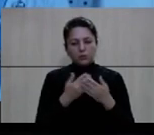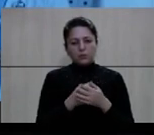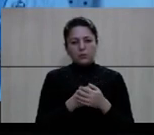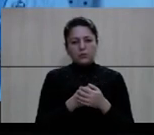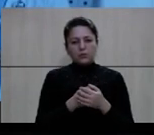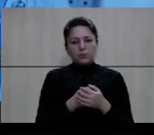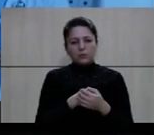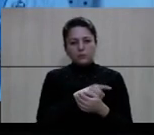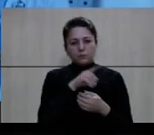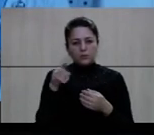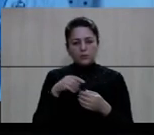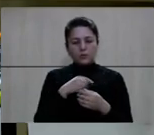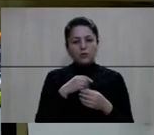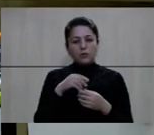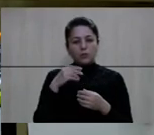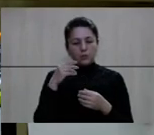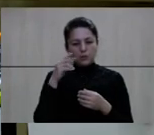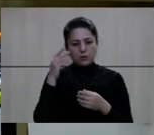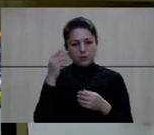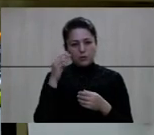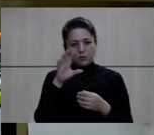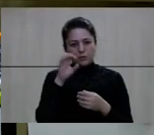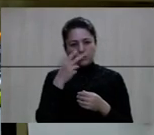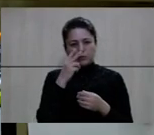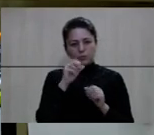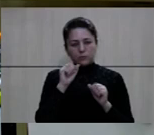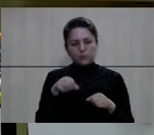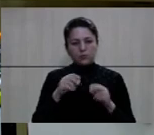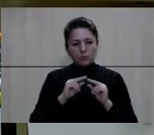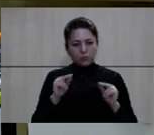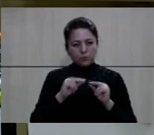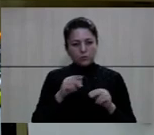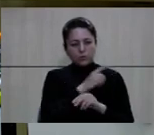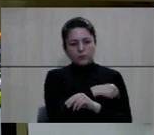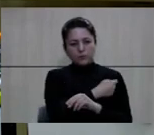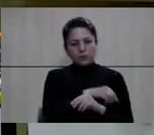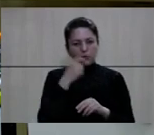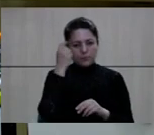bularga lavhalarni ko'rishimiz mumkin. O'qituvchi, shifokor, mana bu yerda